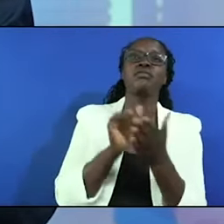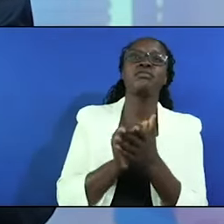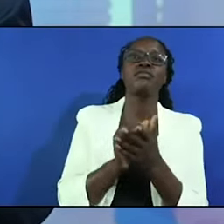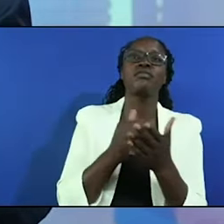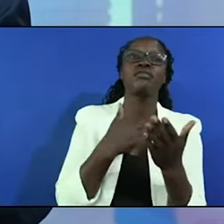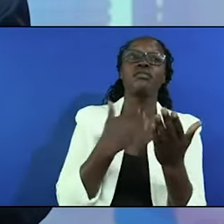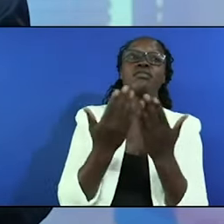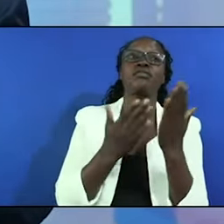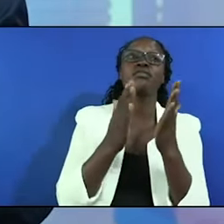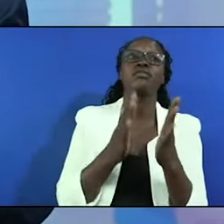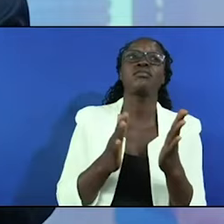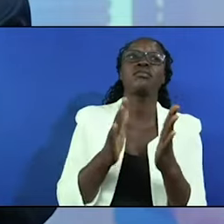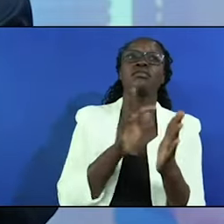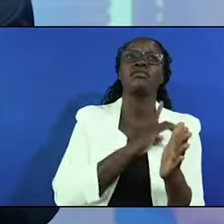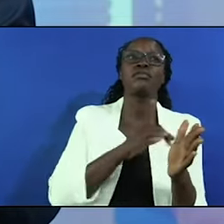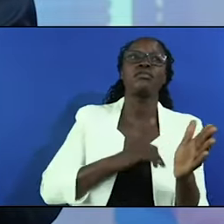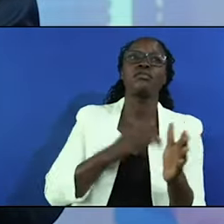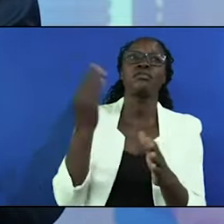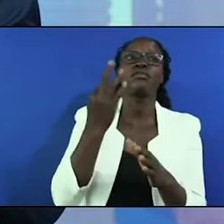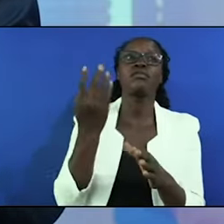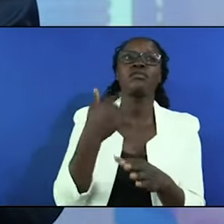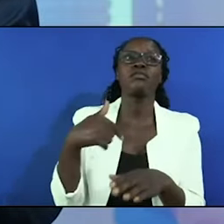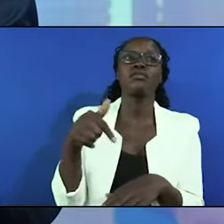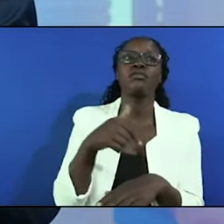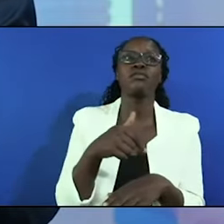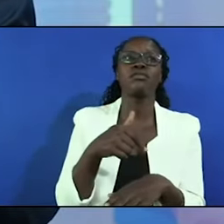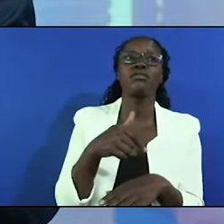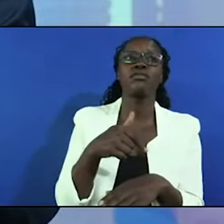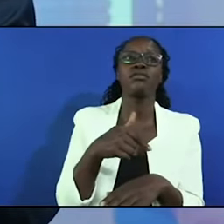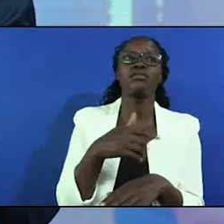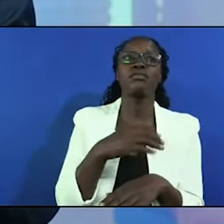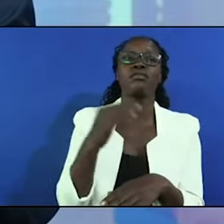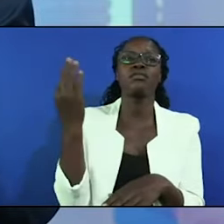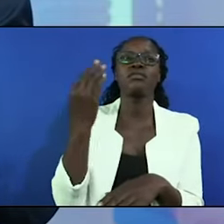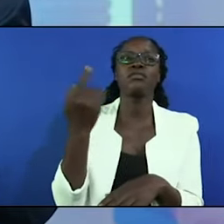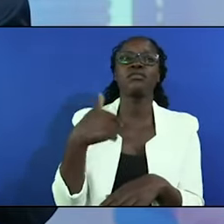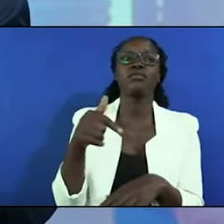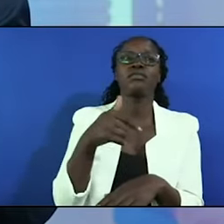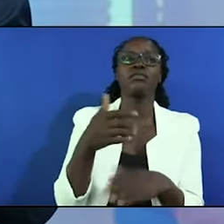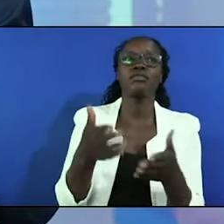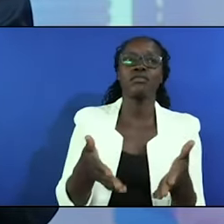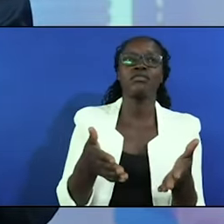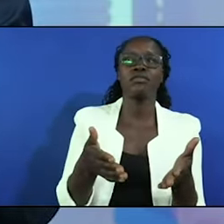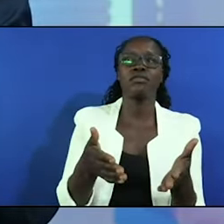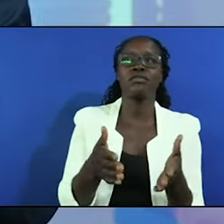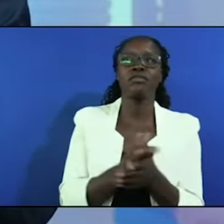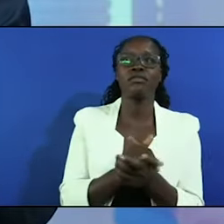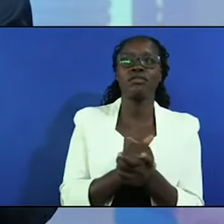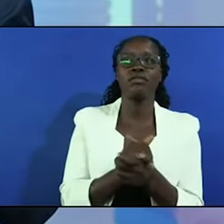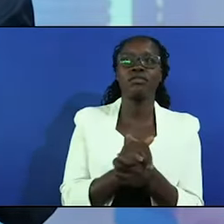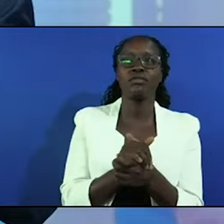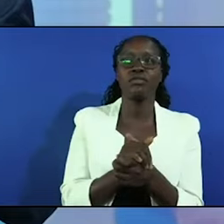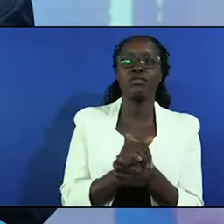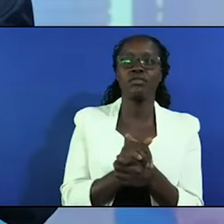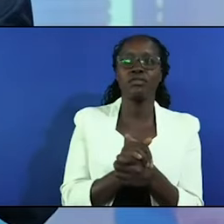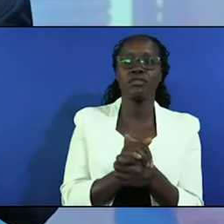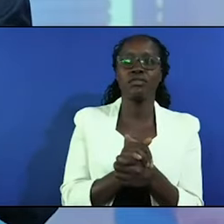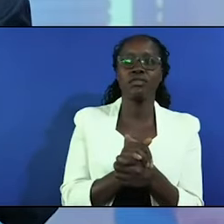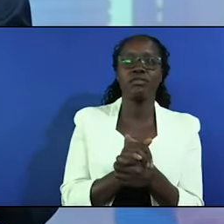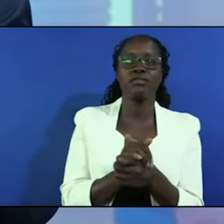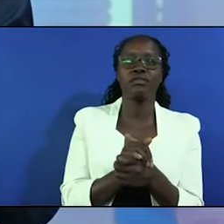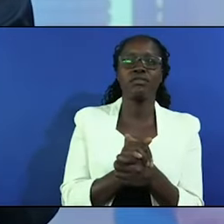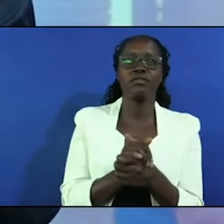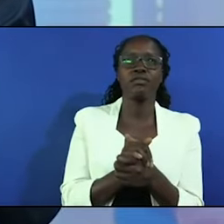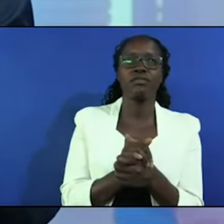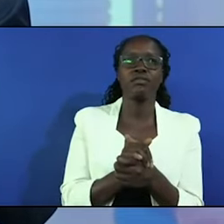had this servant of the Lord ministering to us, and he's going to minister to us right away and right now.